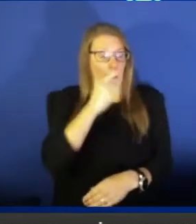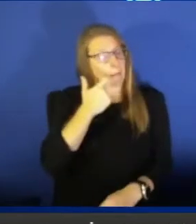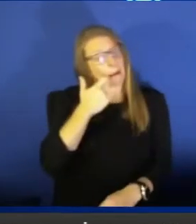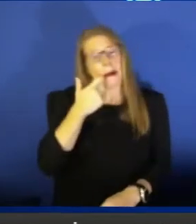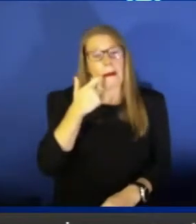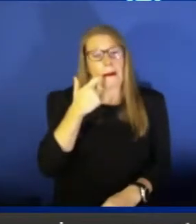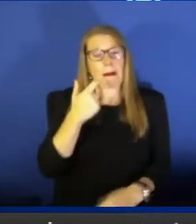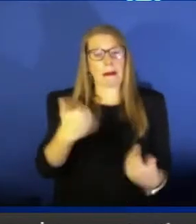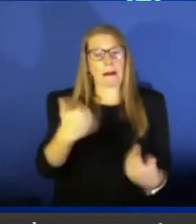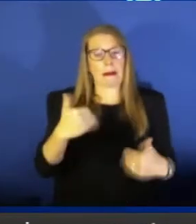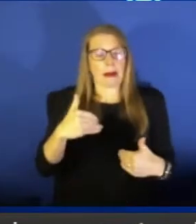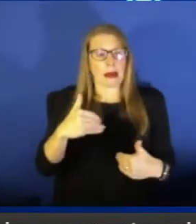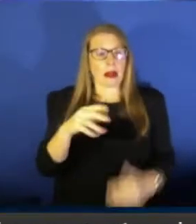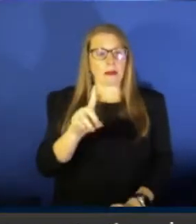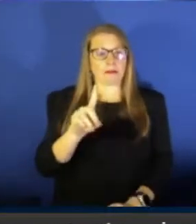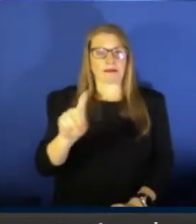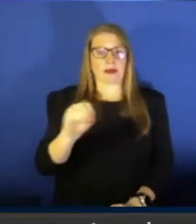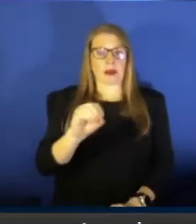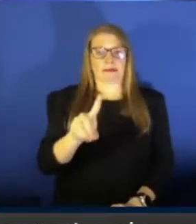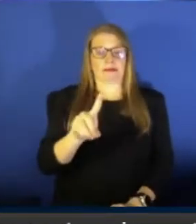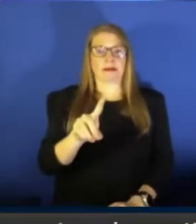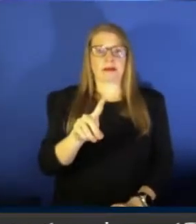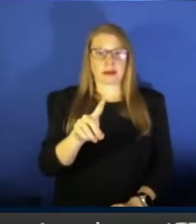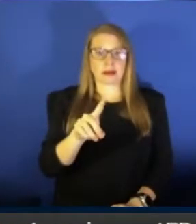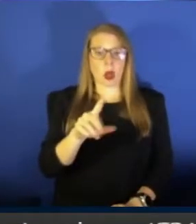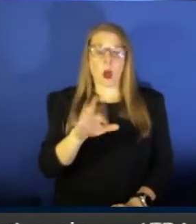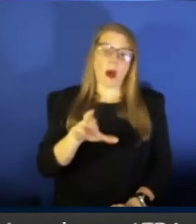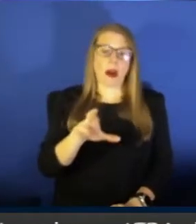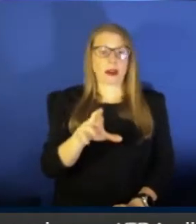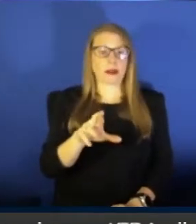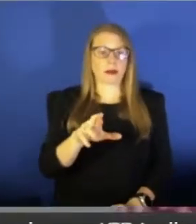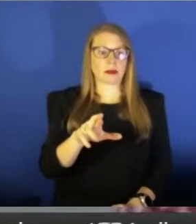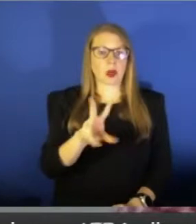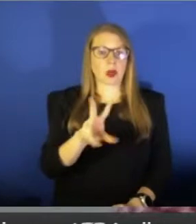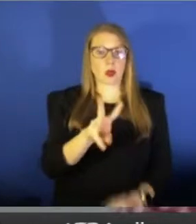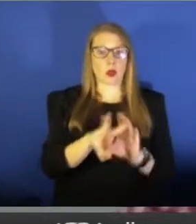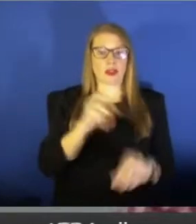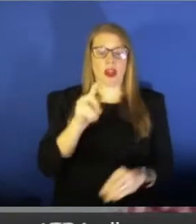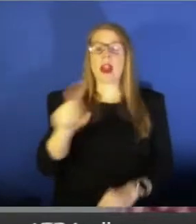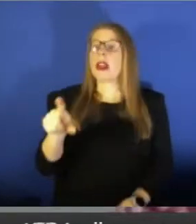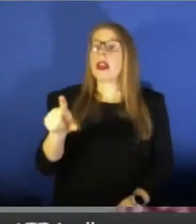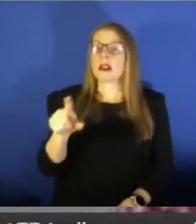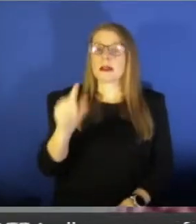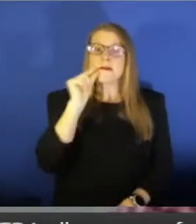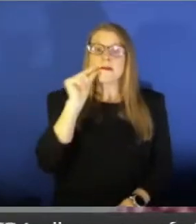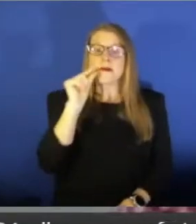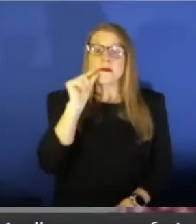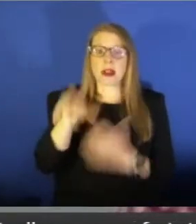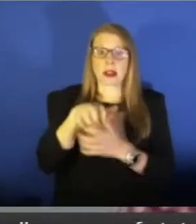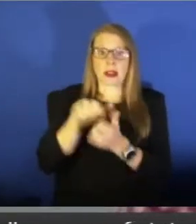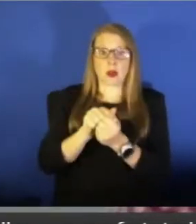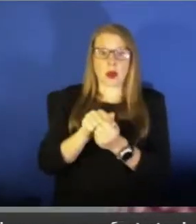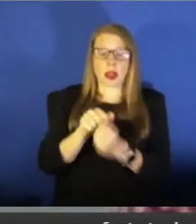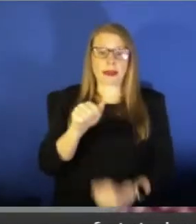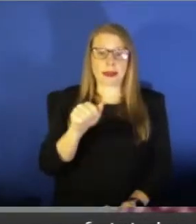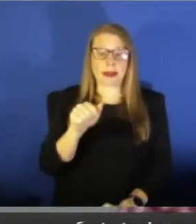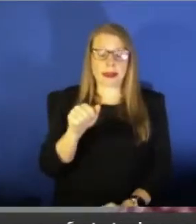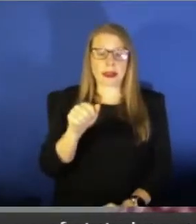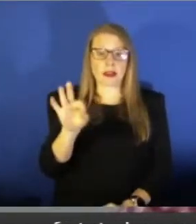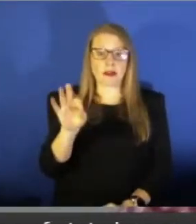being laced with fentanyl, a very strong, powerful opiate, 50 times more powerful than morphine, 100 times more powerful than heroin, that